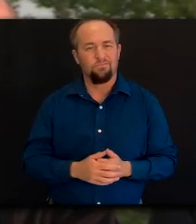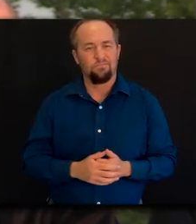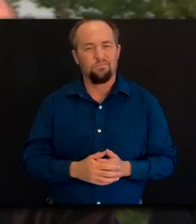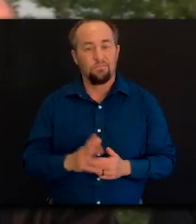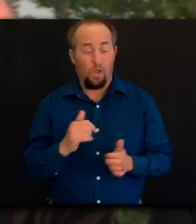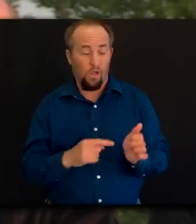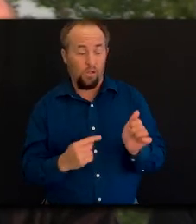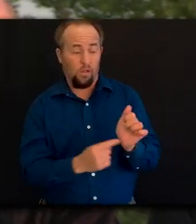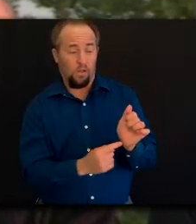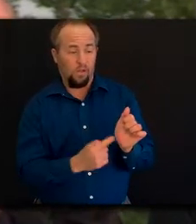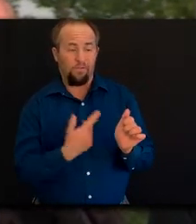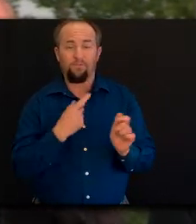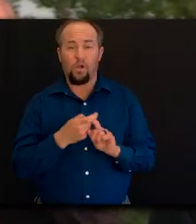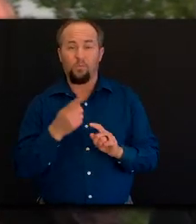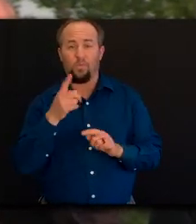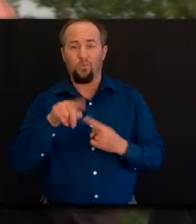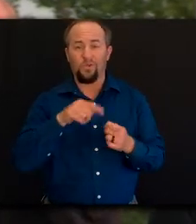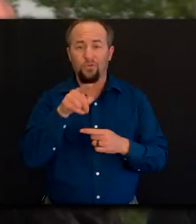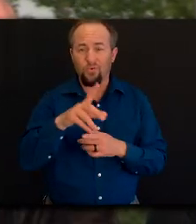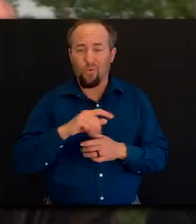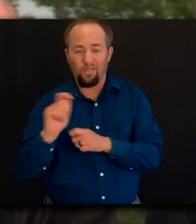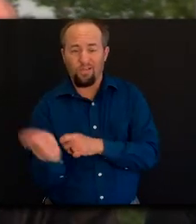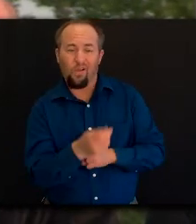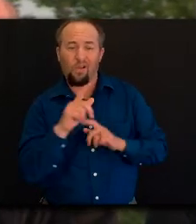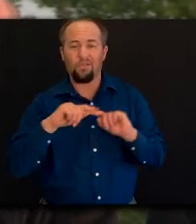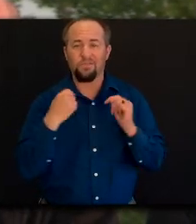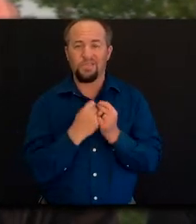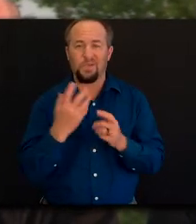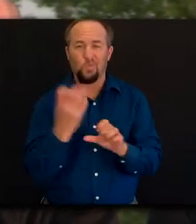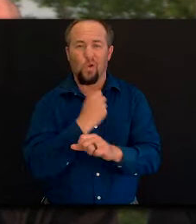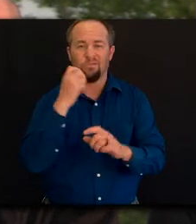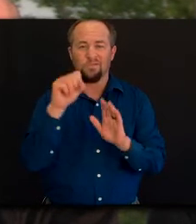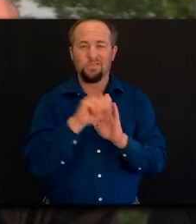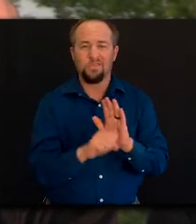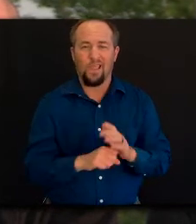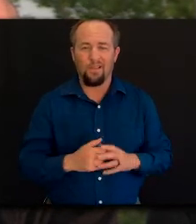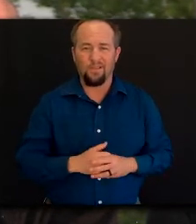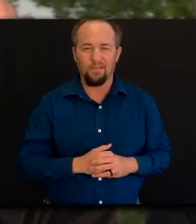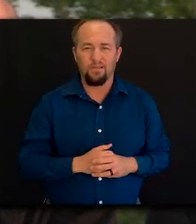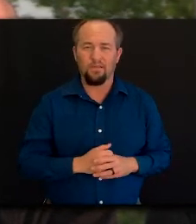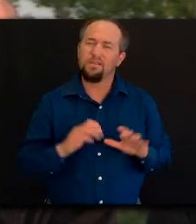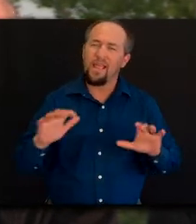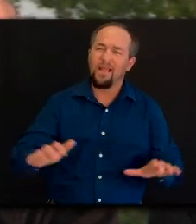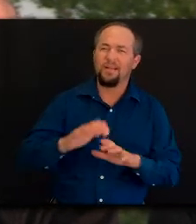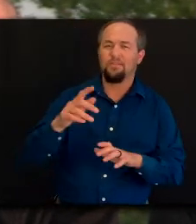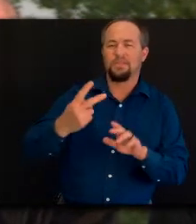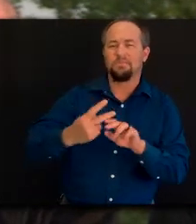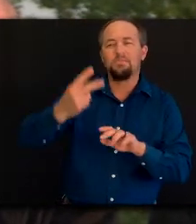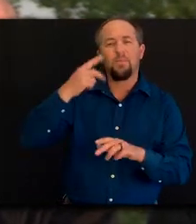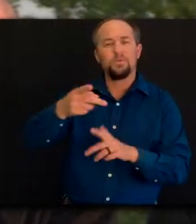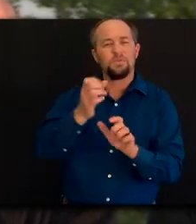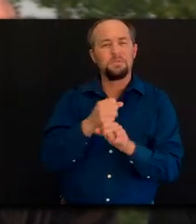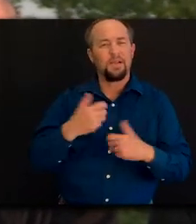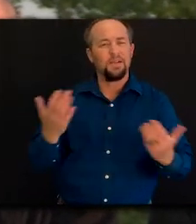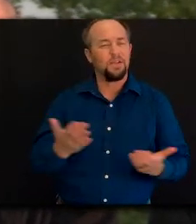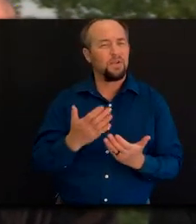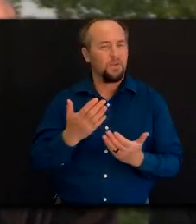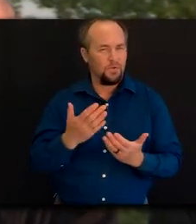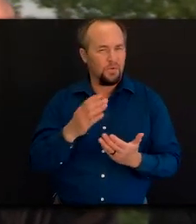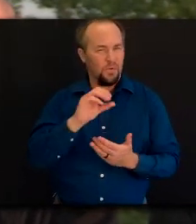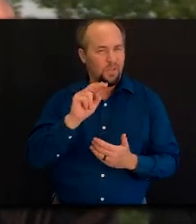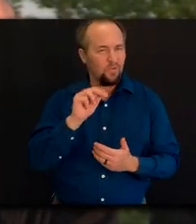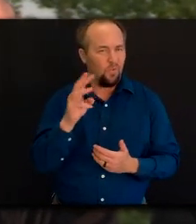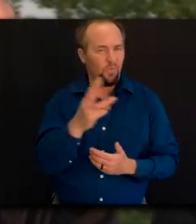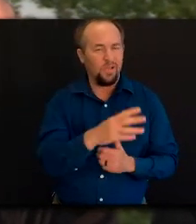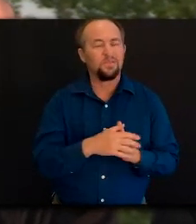you and the golf team won state. The activities and memories that you've made here at Olathe Northwest have shaped you